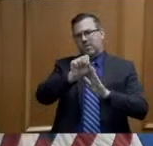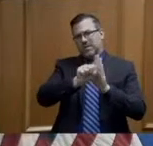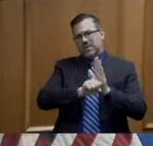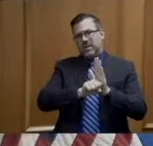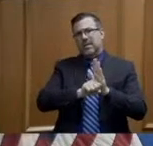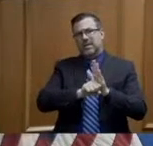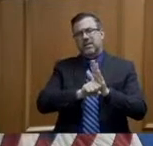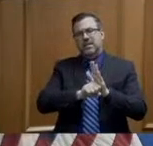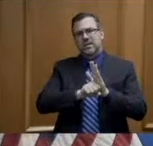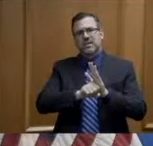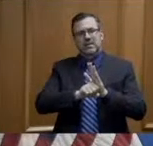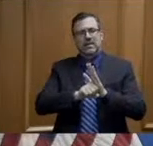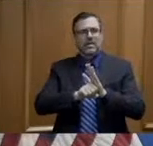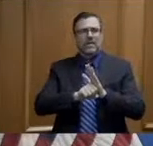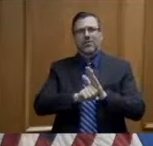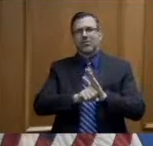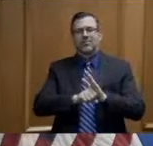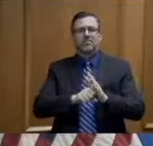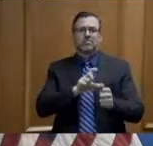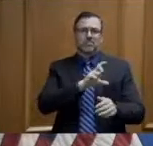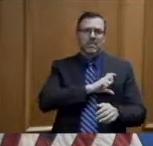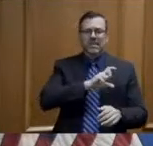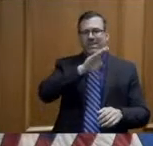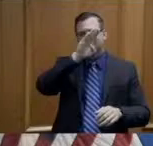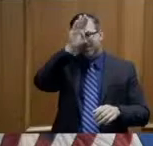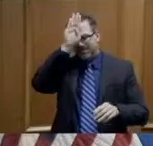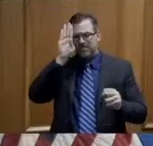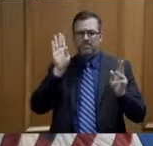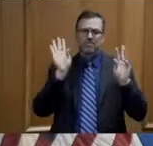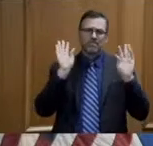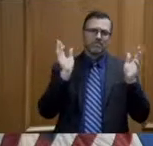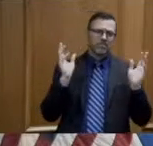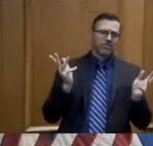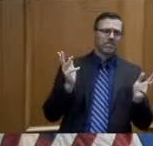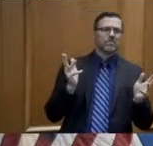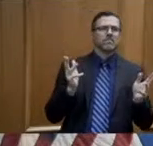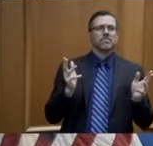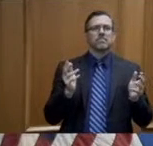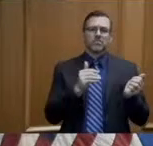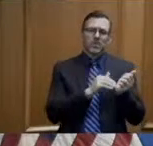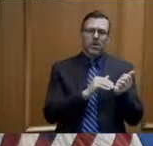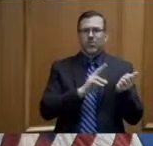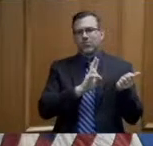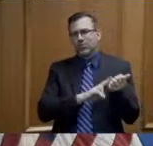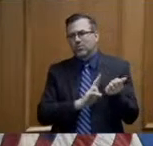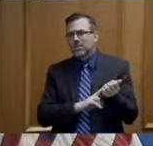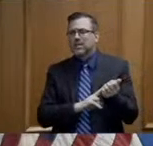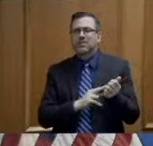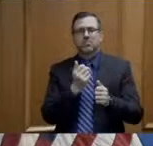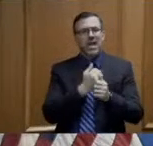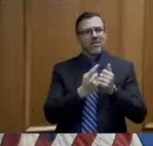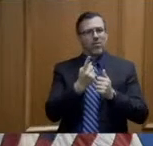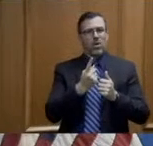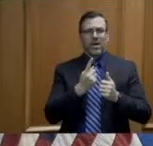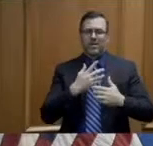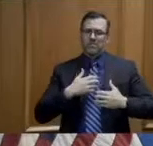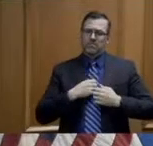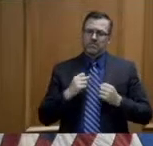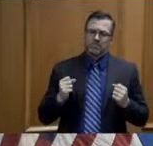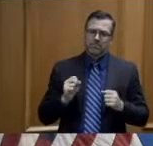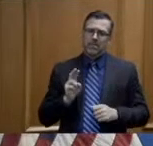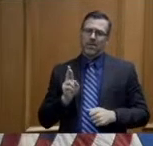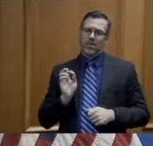lines, the first responders, our healthcare workers that are putting themselves on the line to take care of